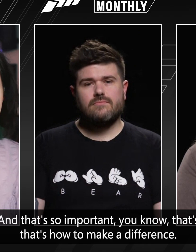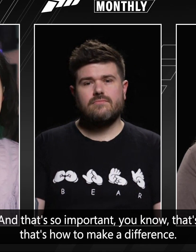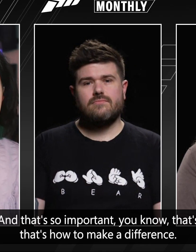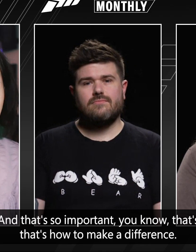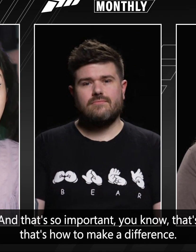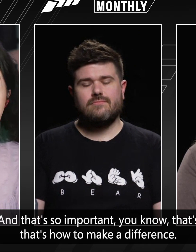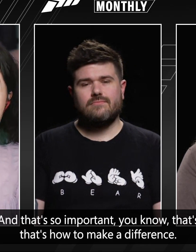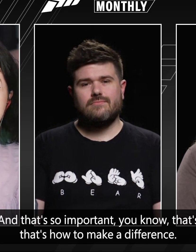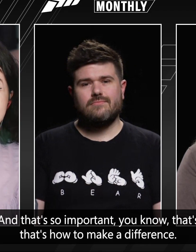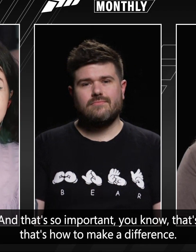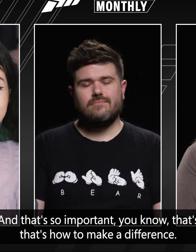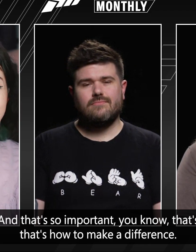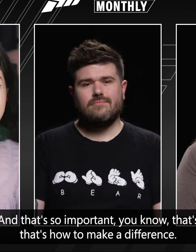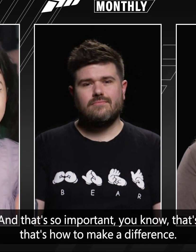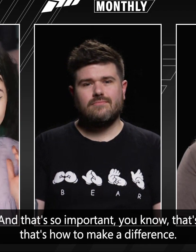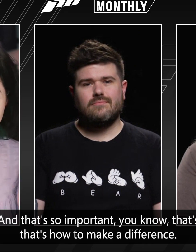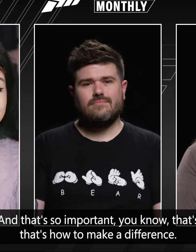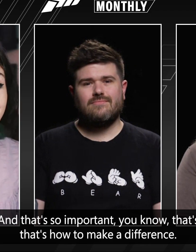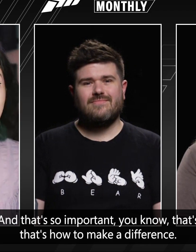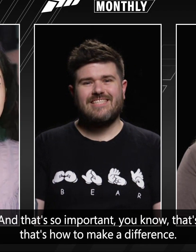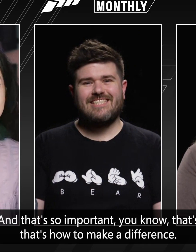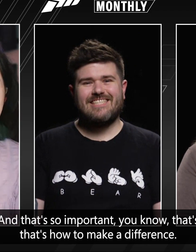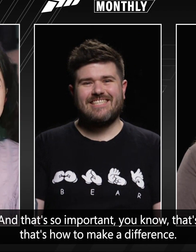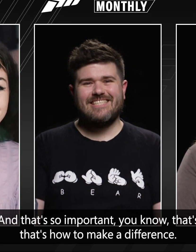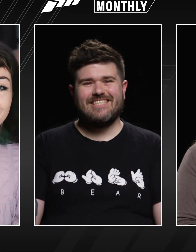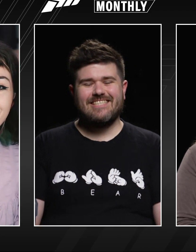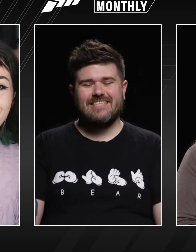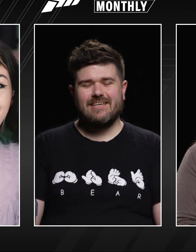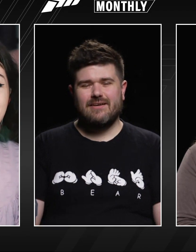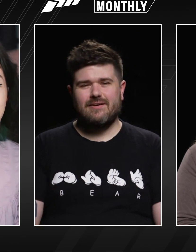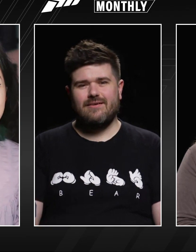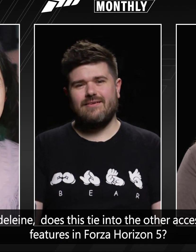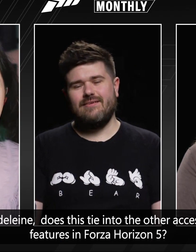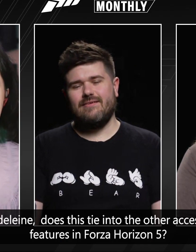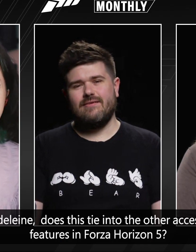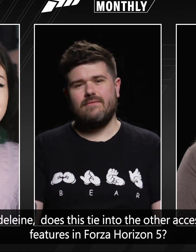example. And that's so important. That's how to make a difference.